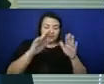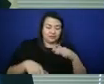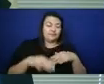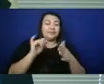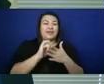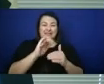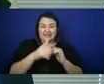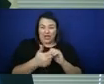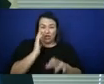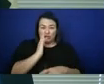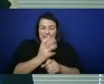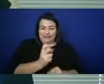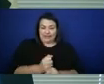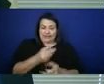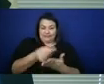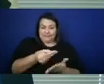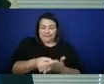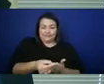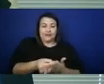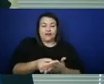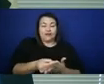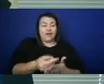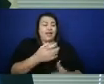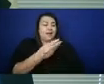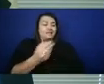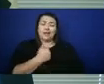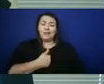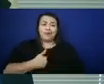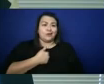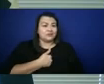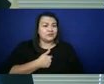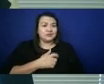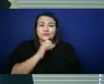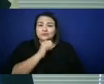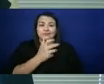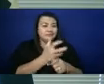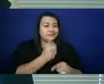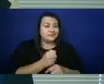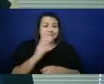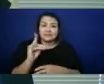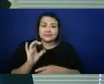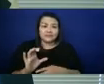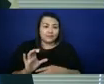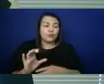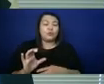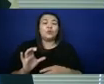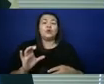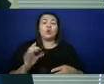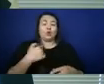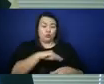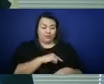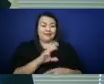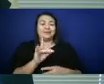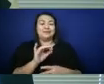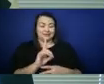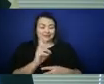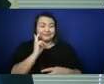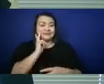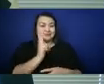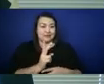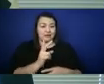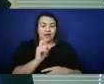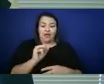And you will ask for the full $2,000 per person, per eligible person in your household on your taxes.